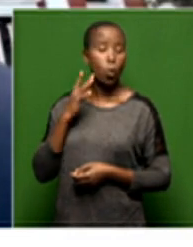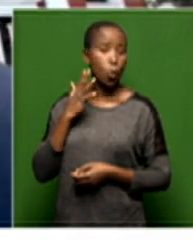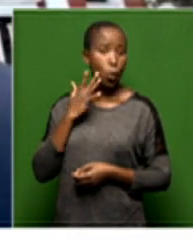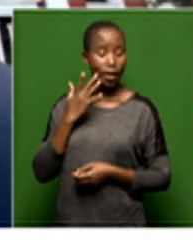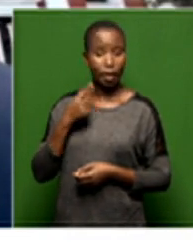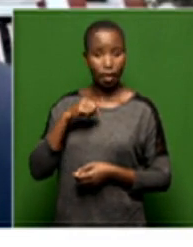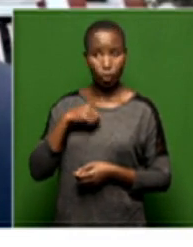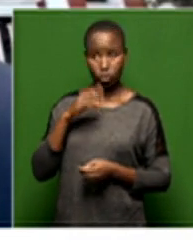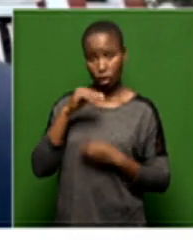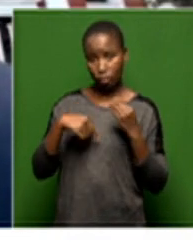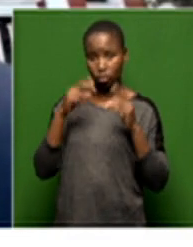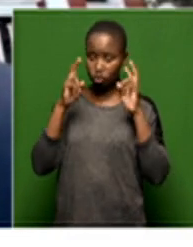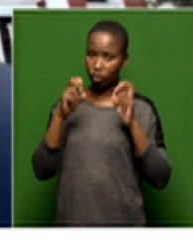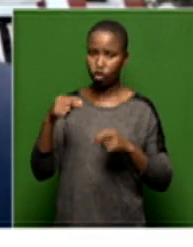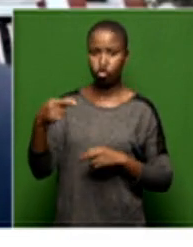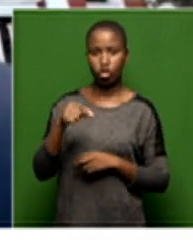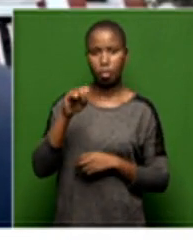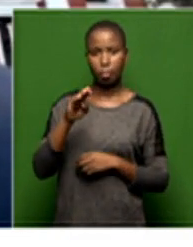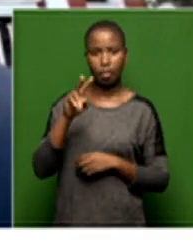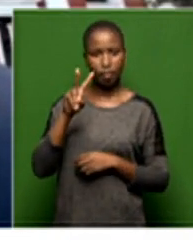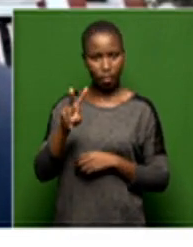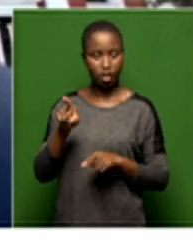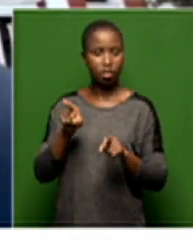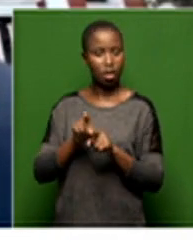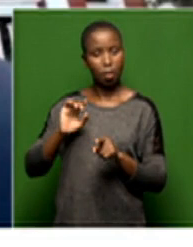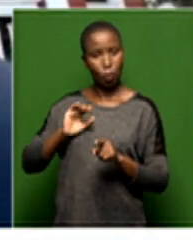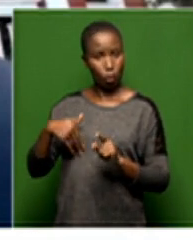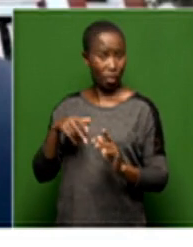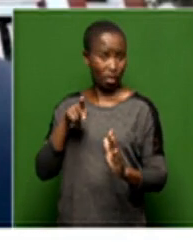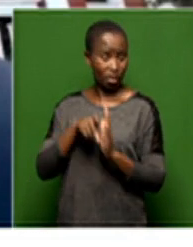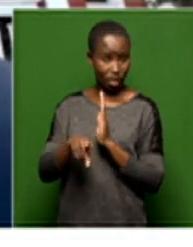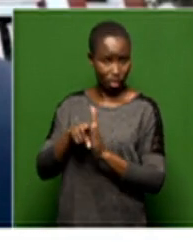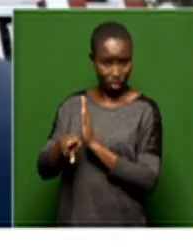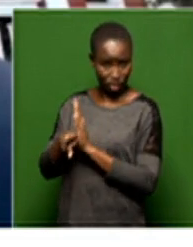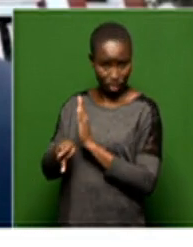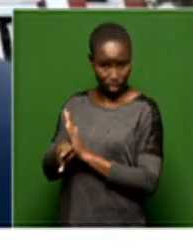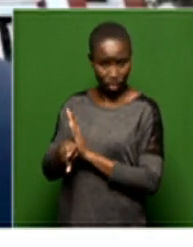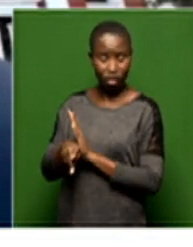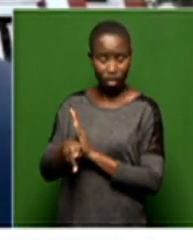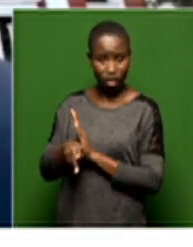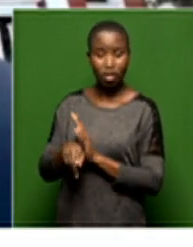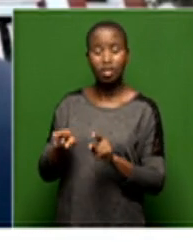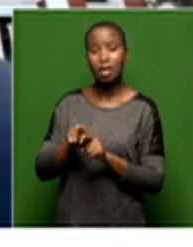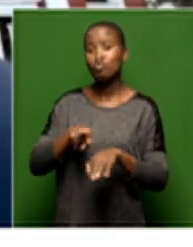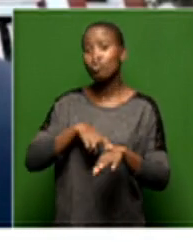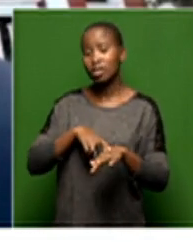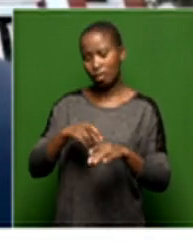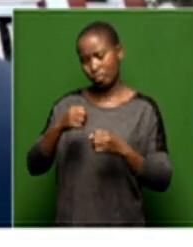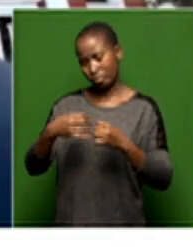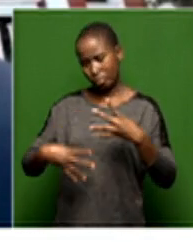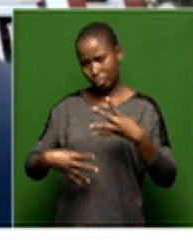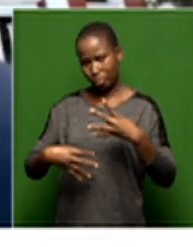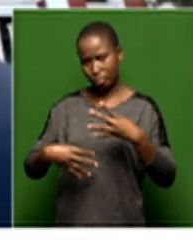violence and femicide and racism and other intolerances, says to you, we